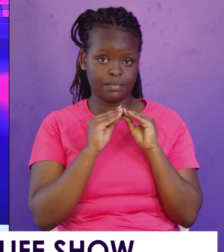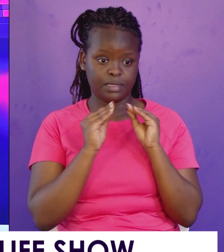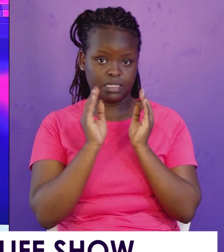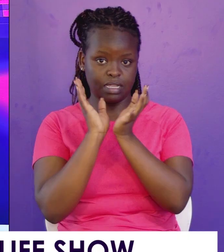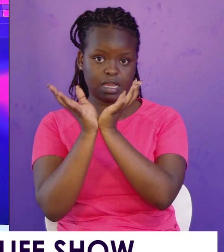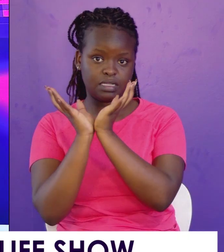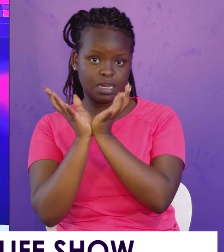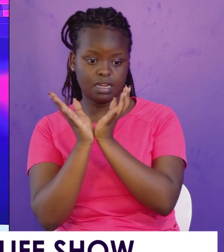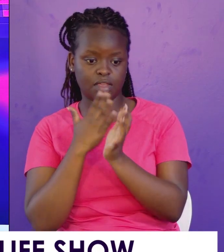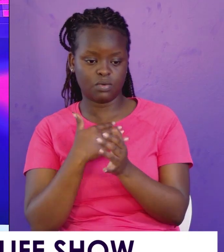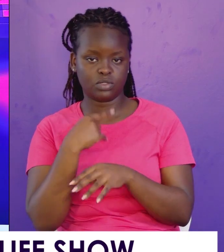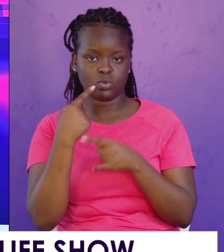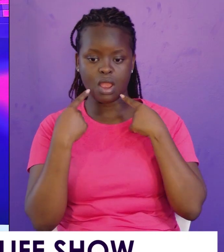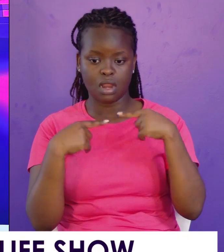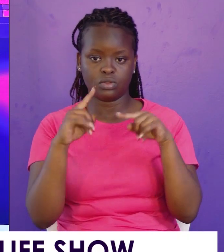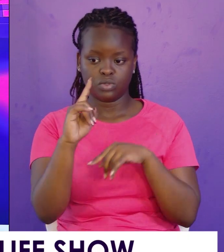one of them as